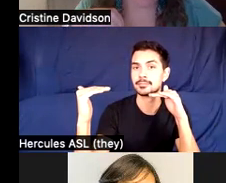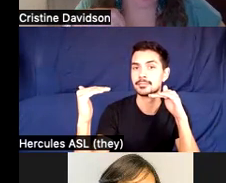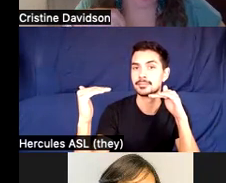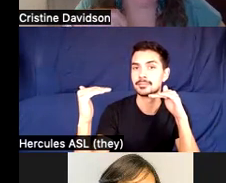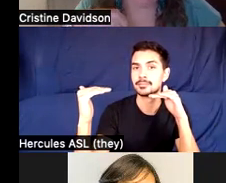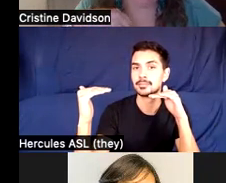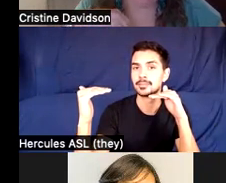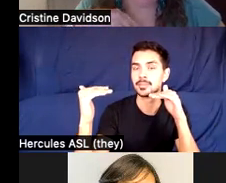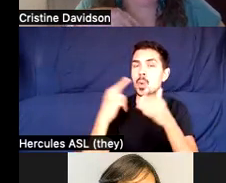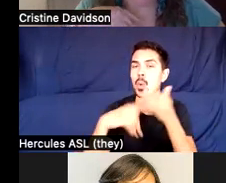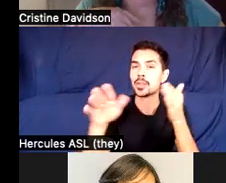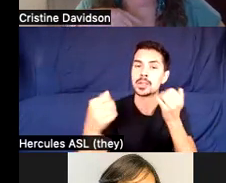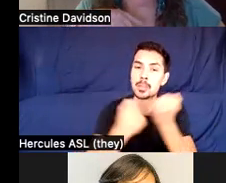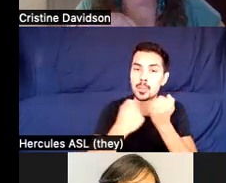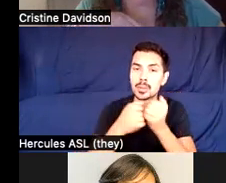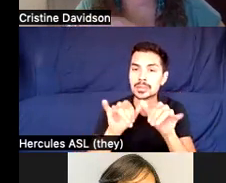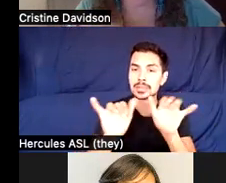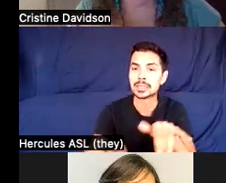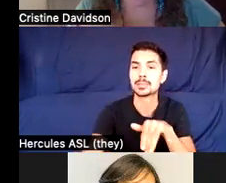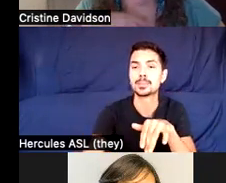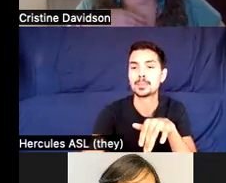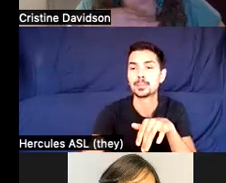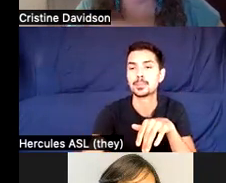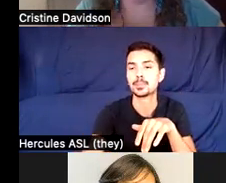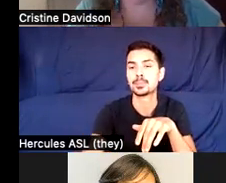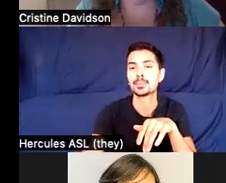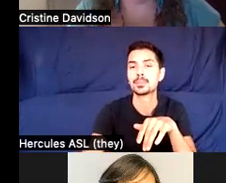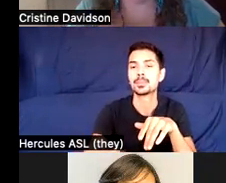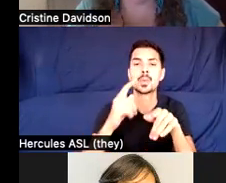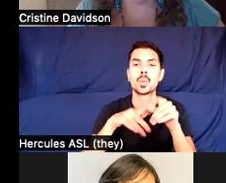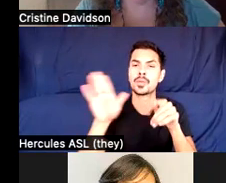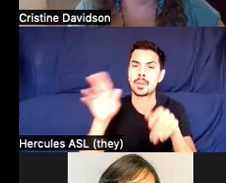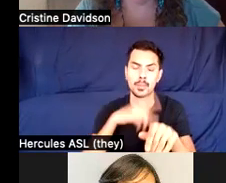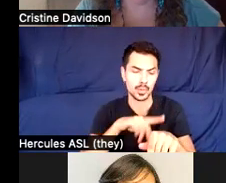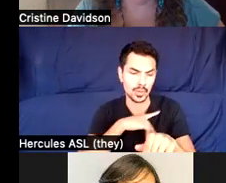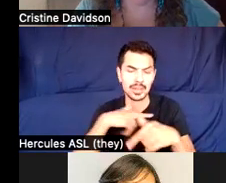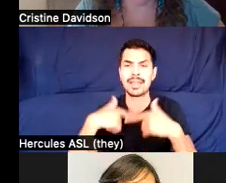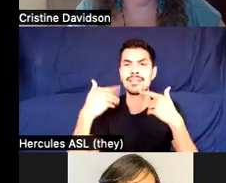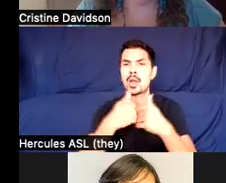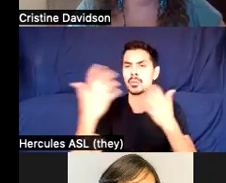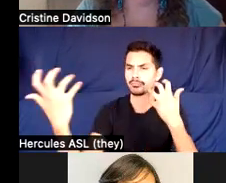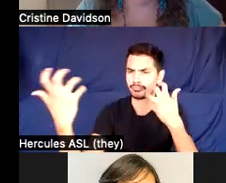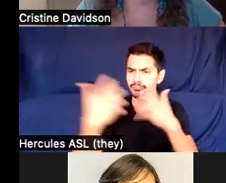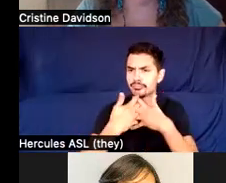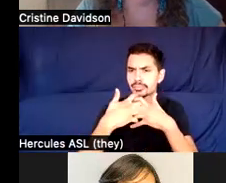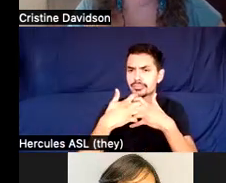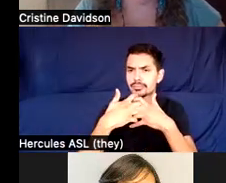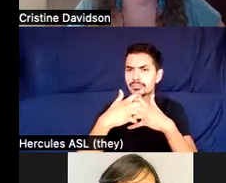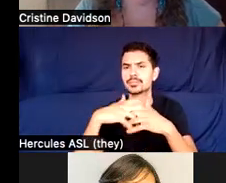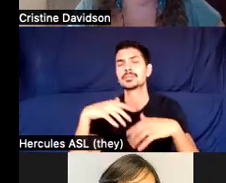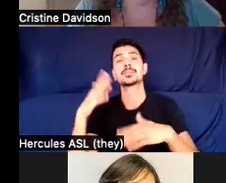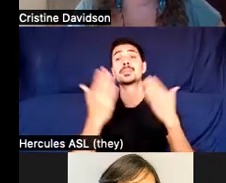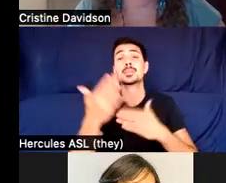system do they have in their personal life, in their family life, in their community? We may never know